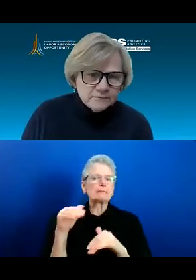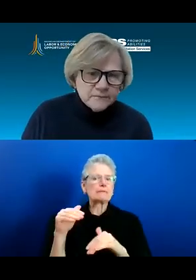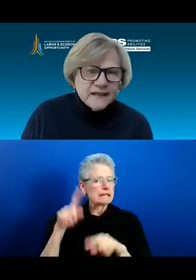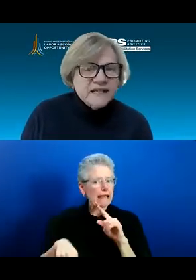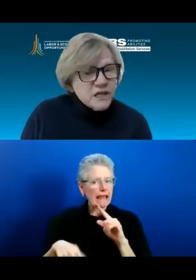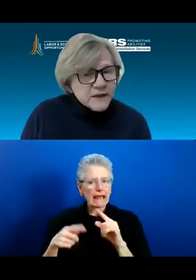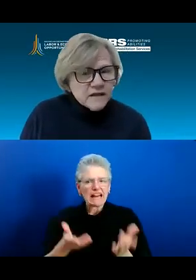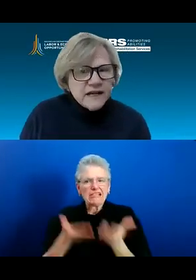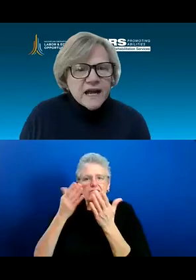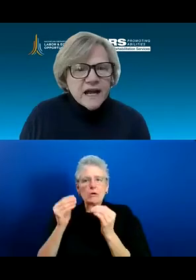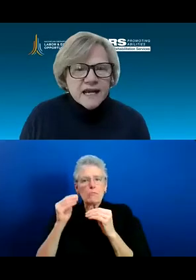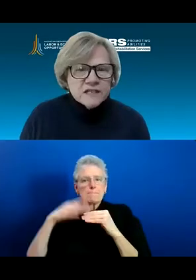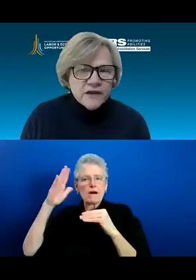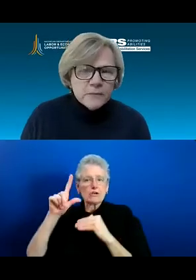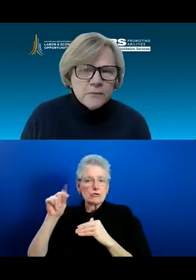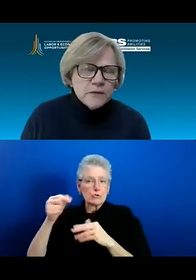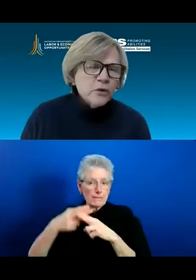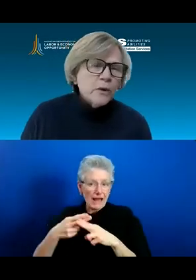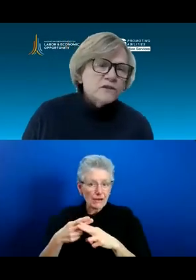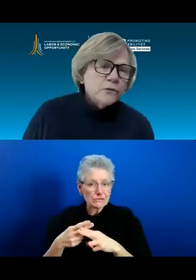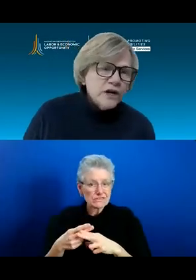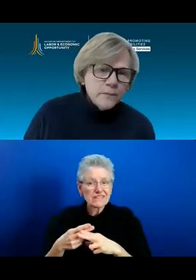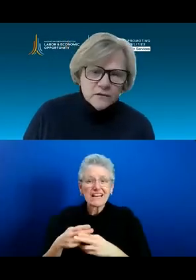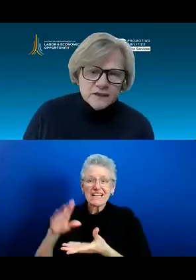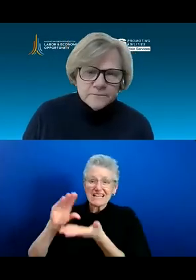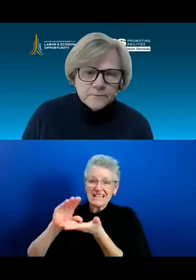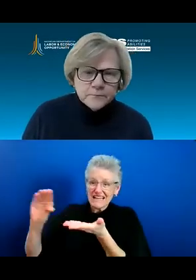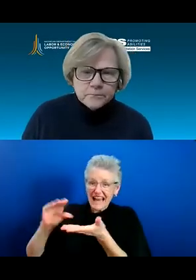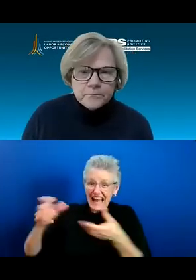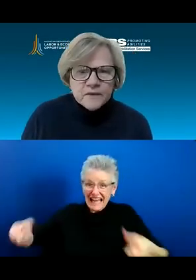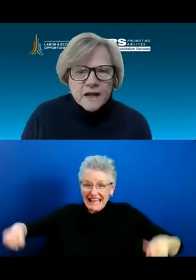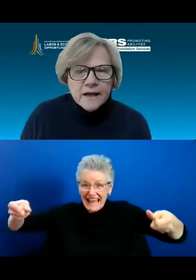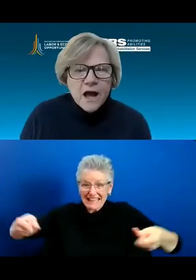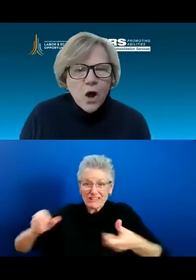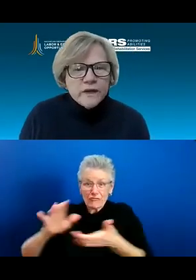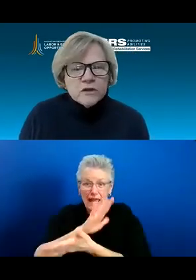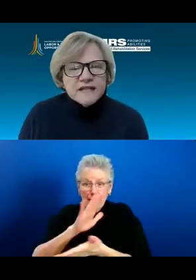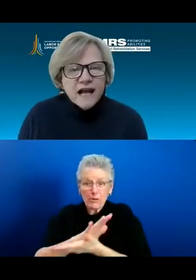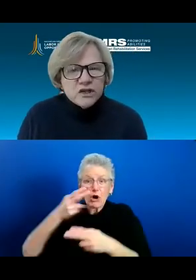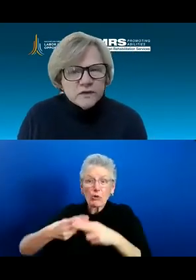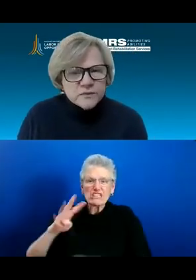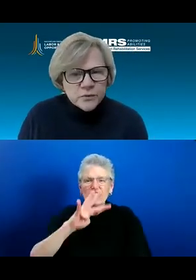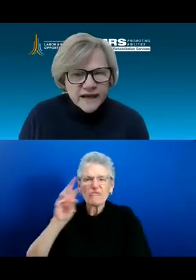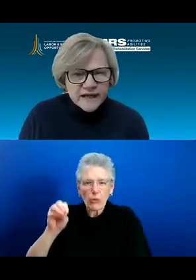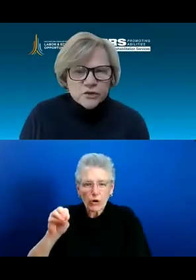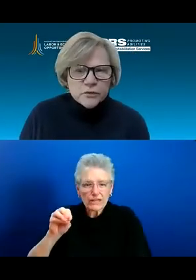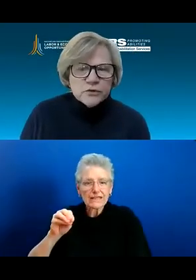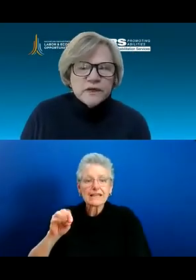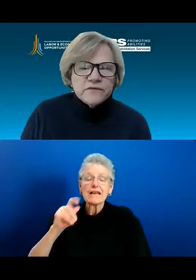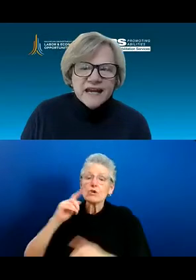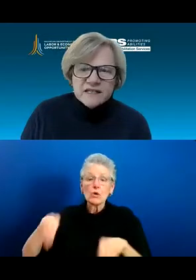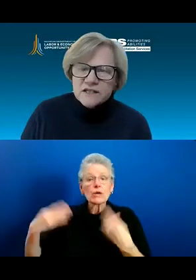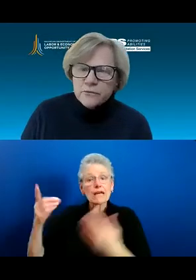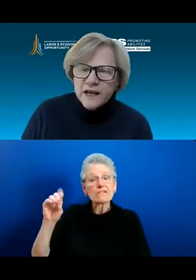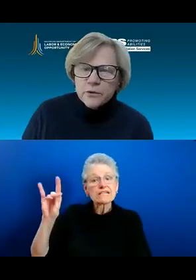pounds. Typically, a case of copy paper weighs 40 pounds. A wheeled dolly was provided to